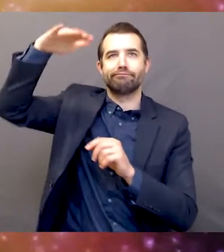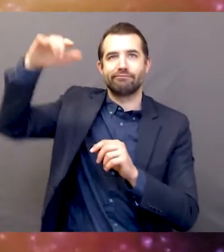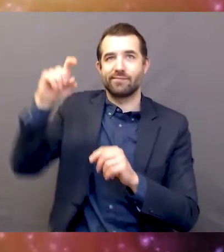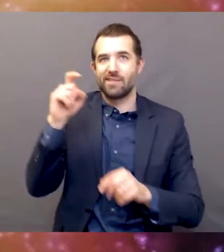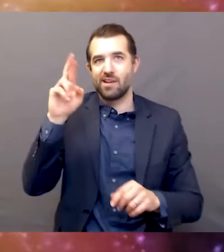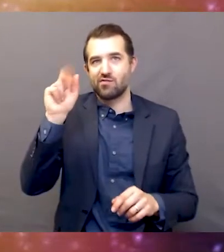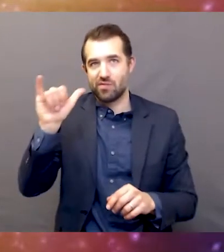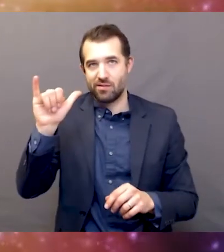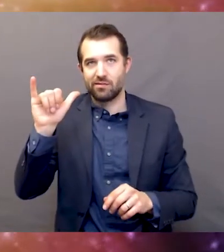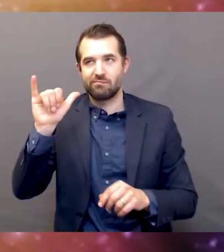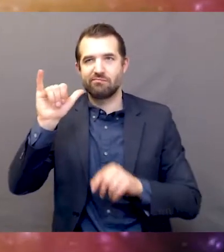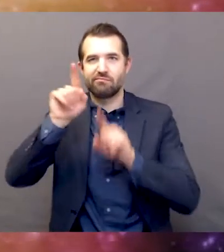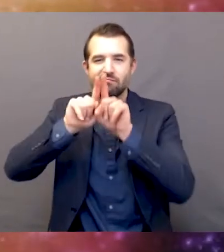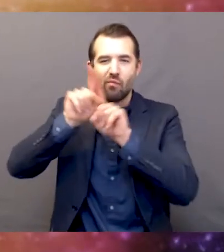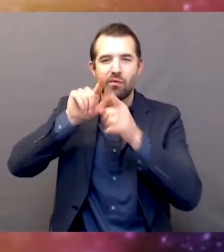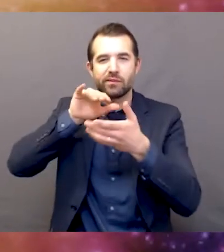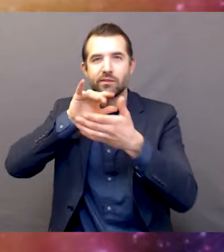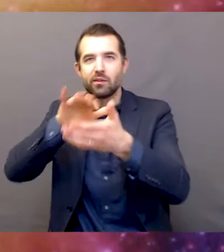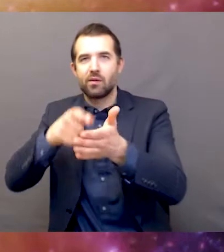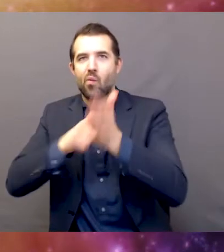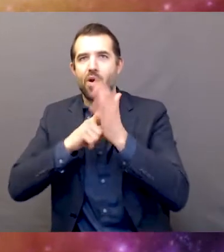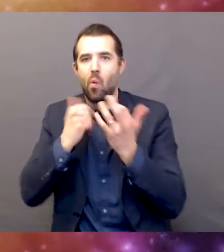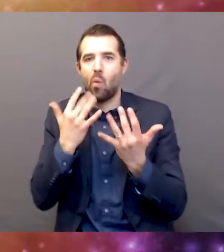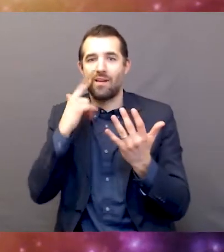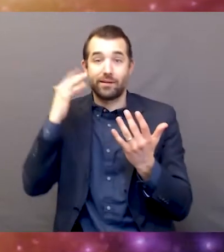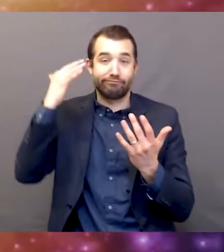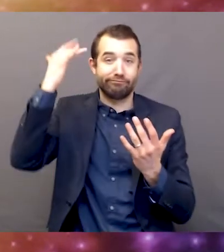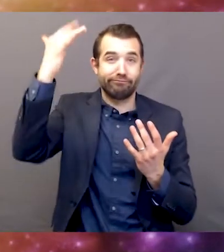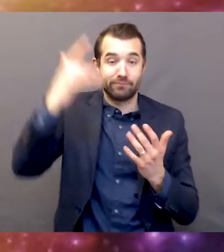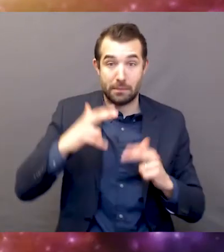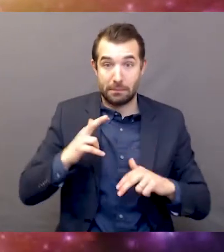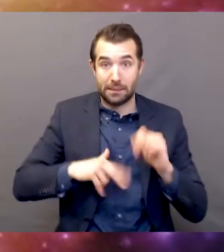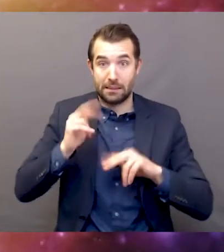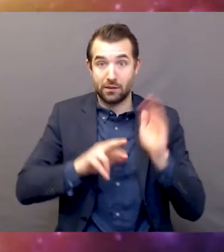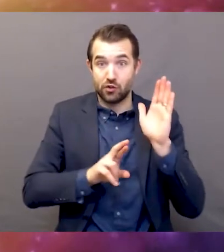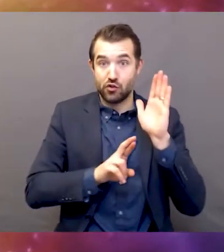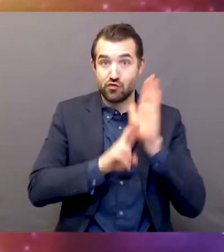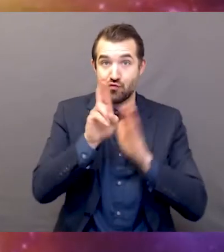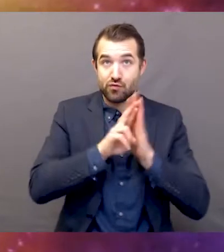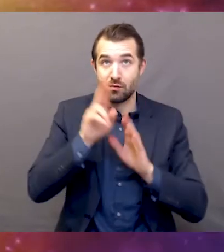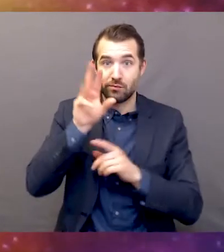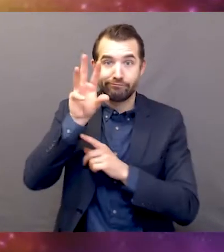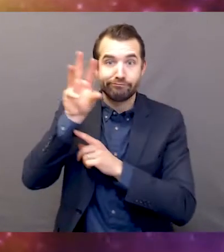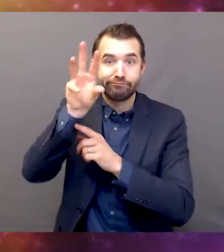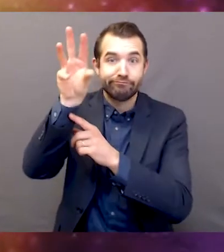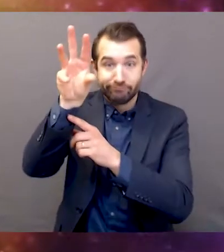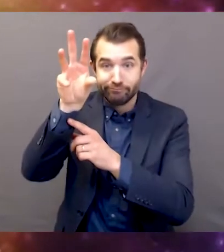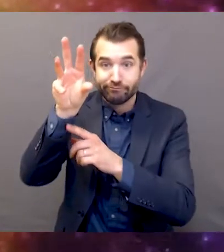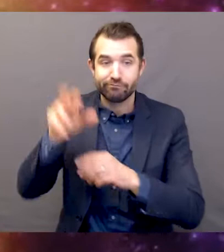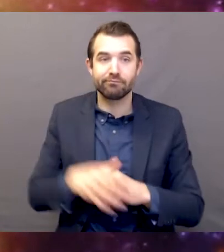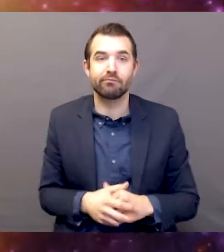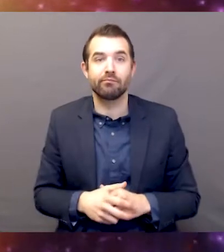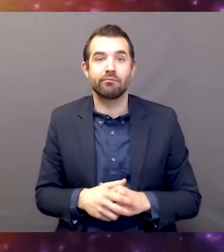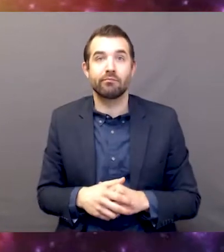Hence, X-ray astronomy had to await the technology of rockets and satellites. We, on the other hand, are almost the exact opposite. We are mostly